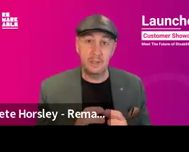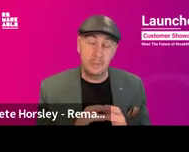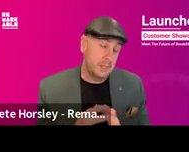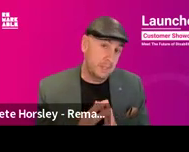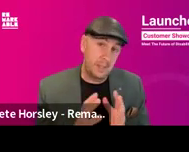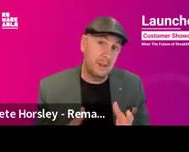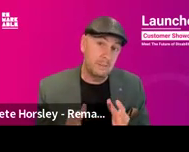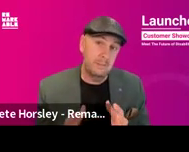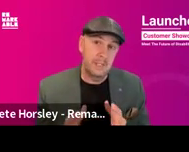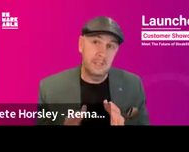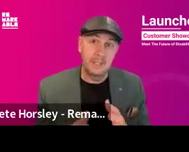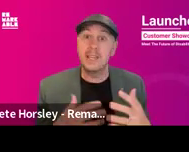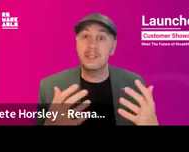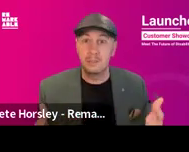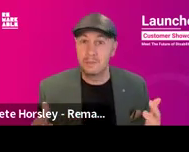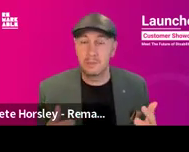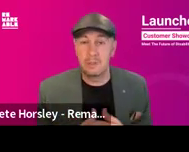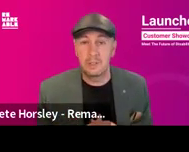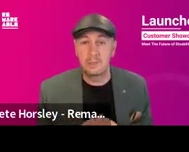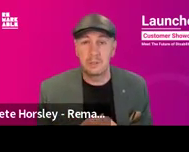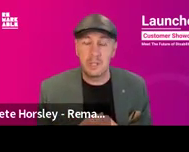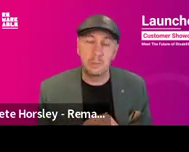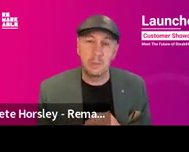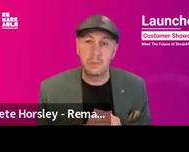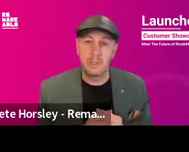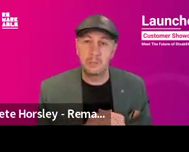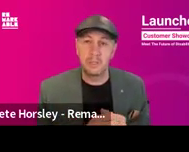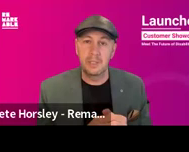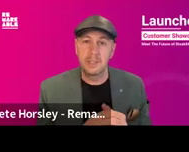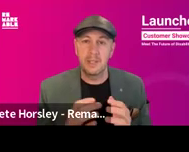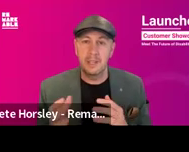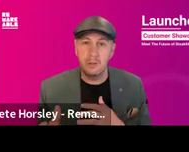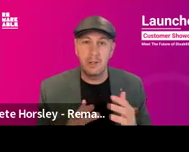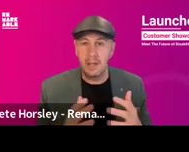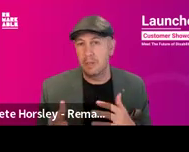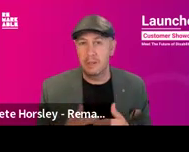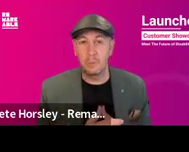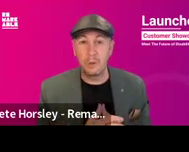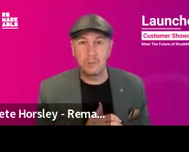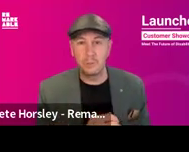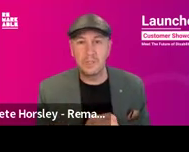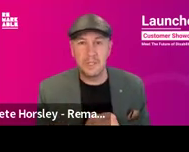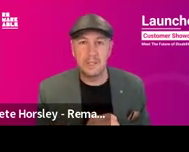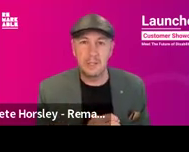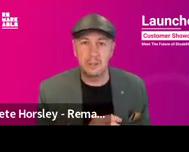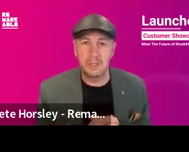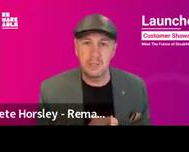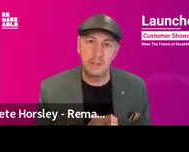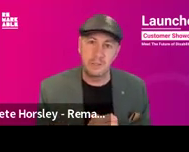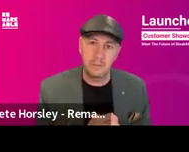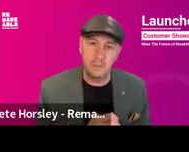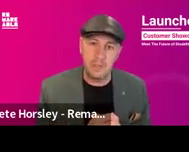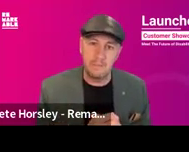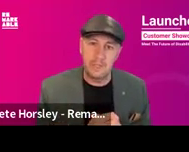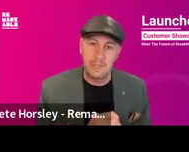definitely come native to lots of people with disability as they try to navigate a world that wasn't necessarily